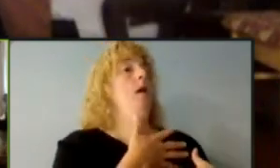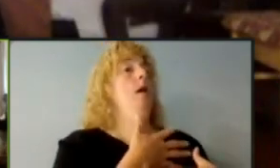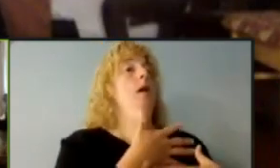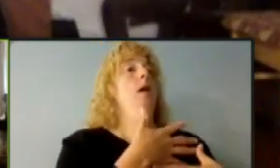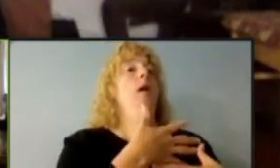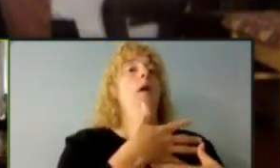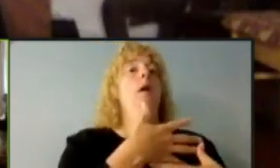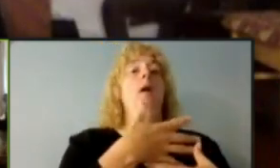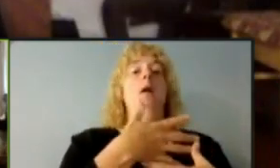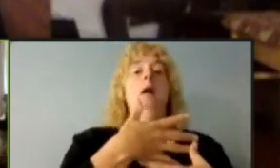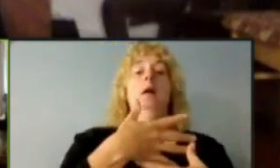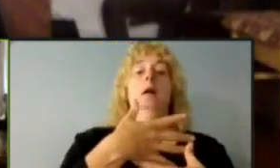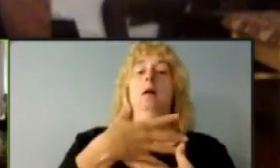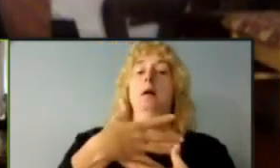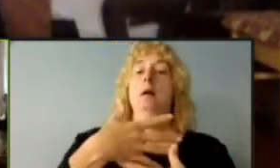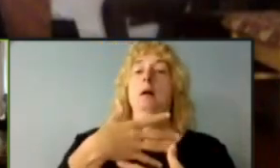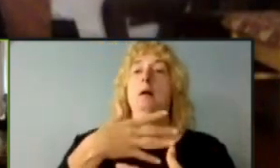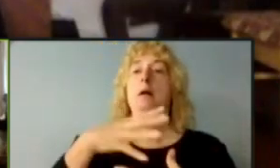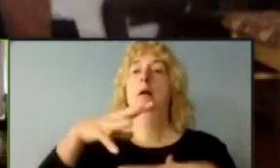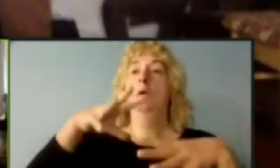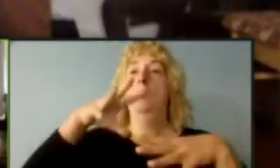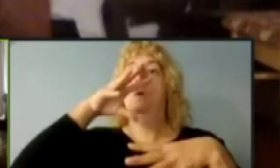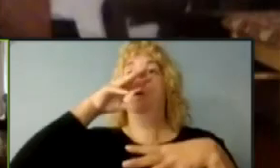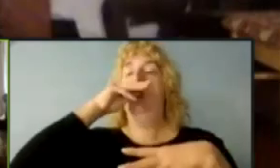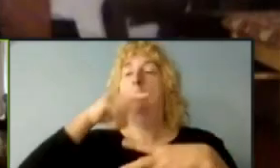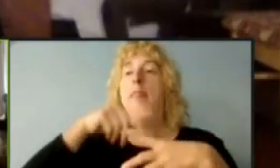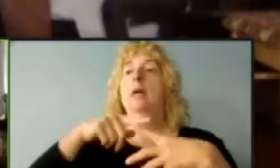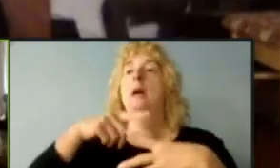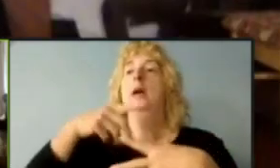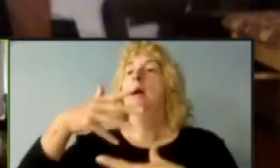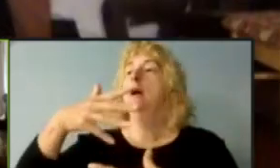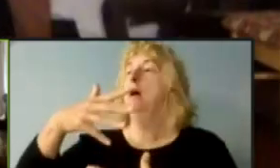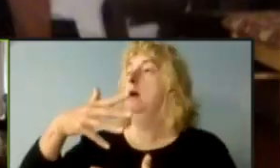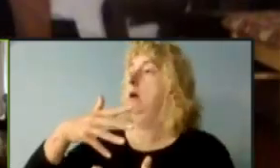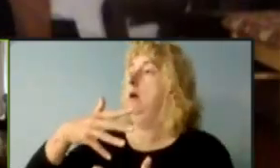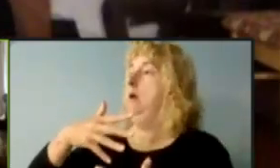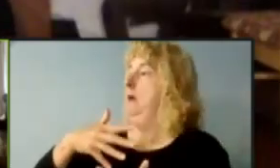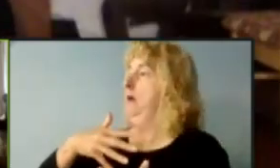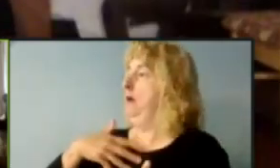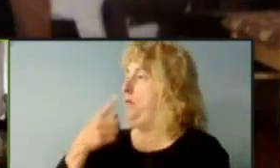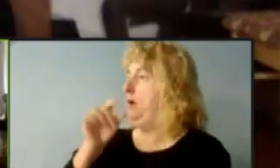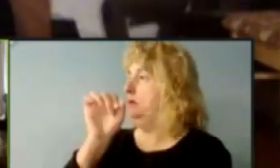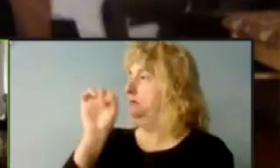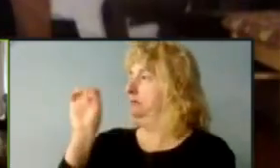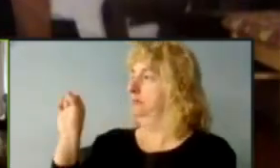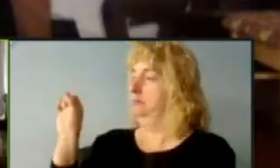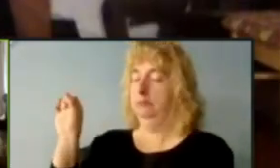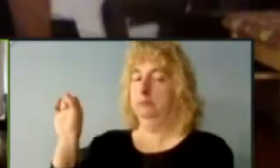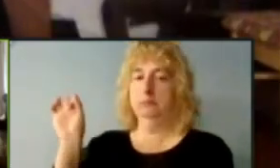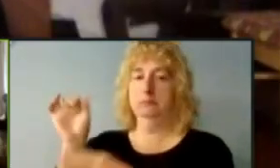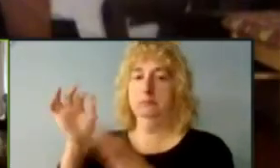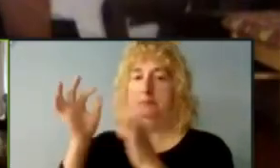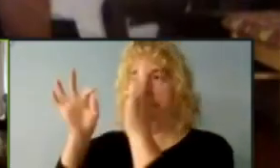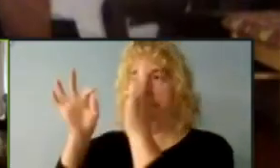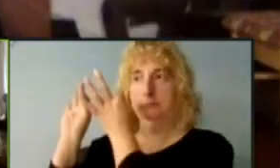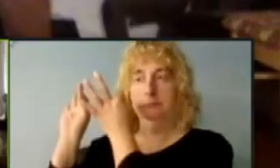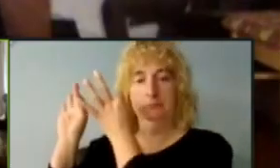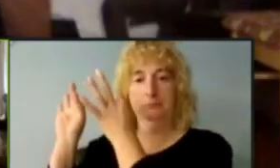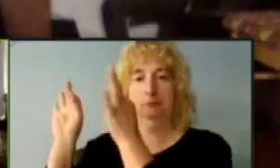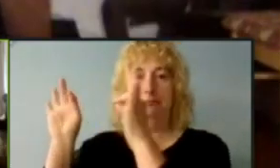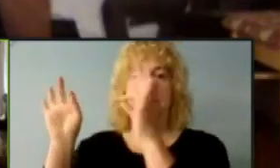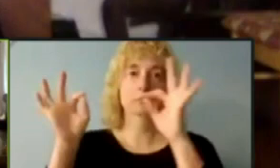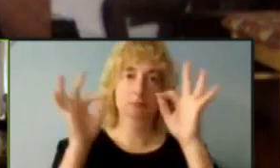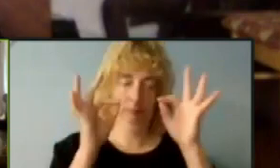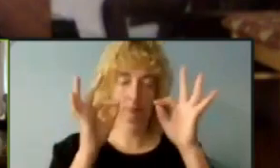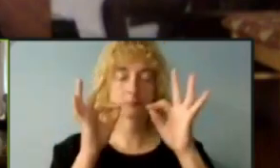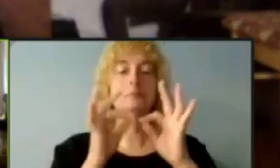in. Breathe in and exhale to the other side and come back.